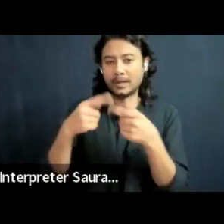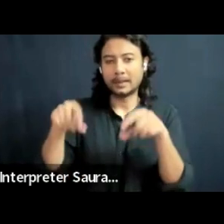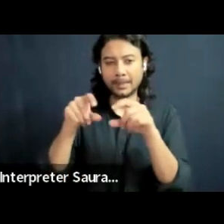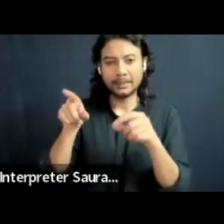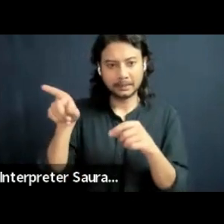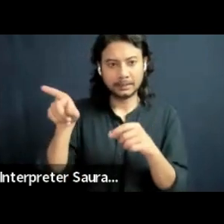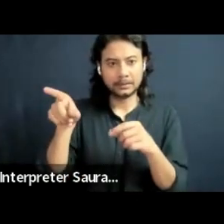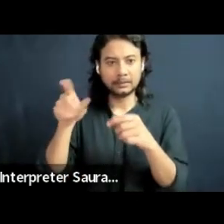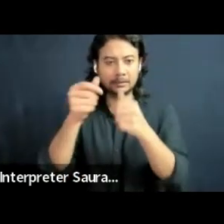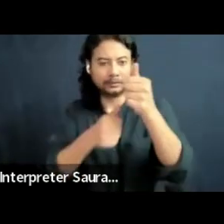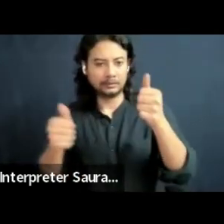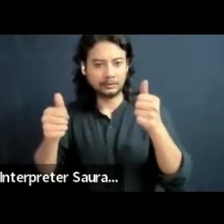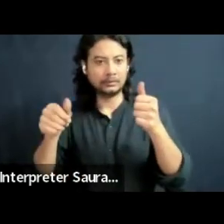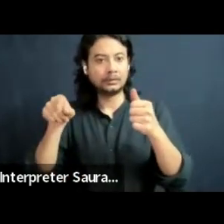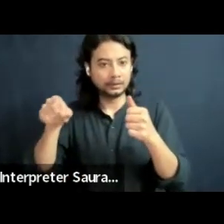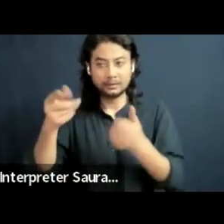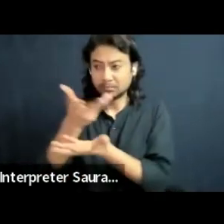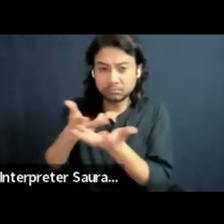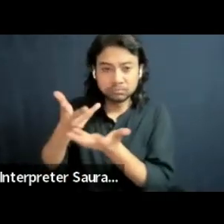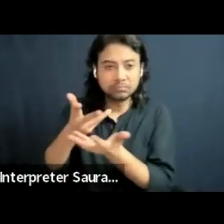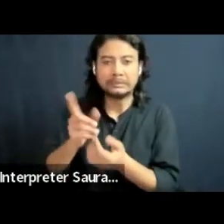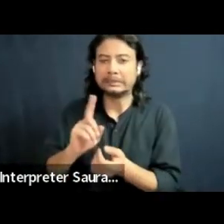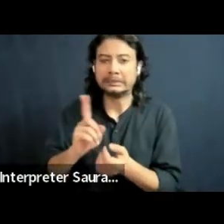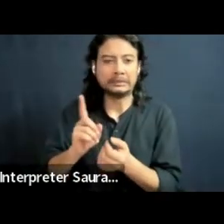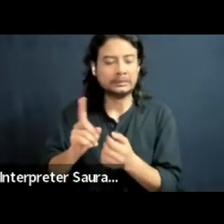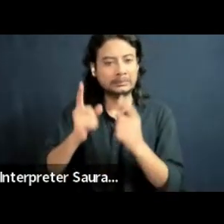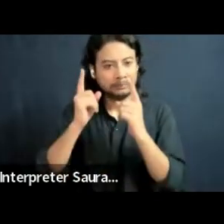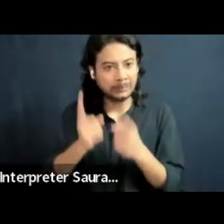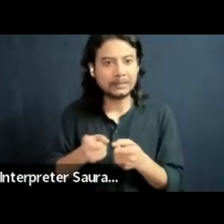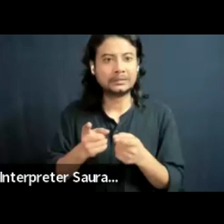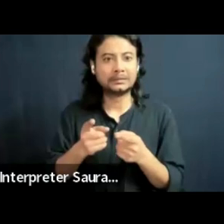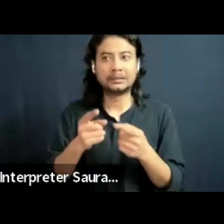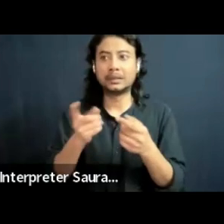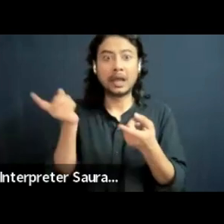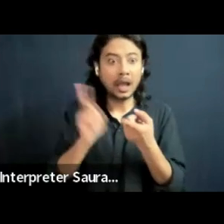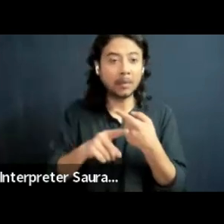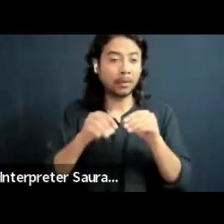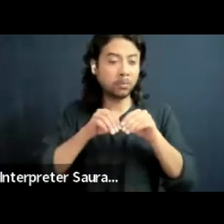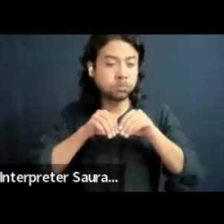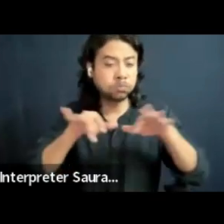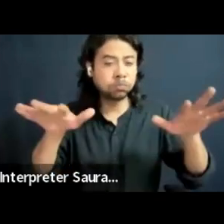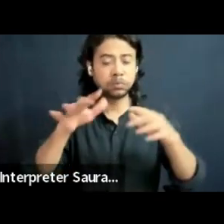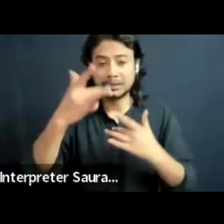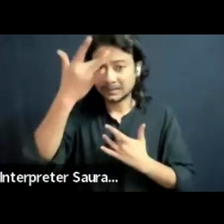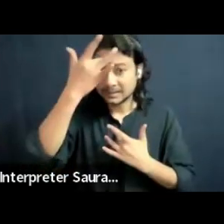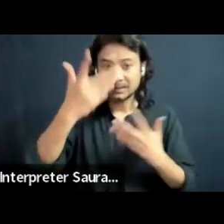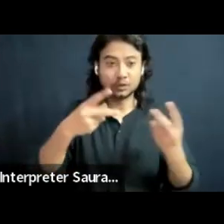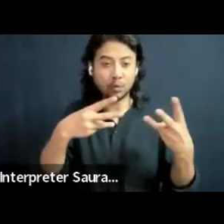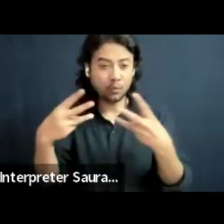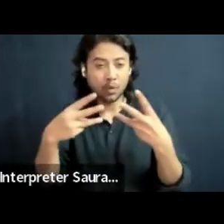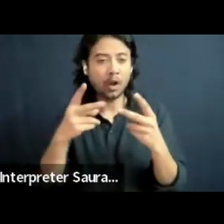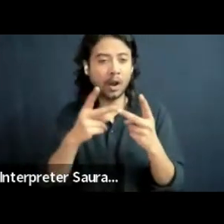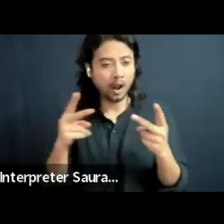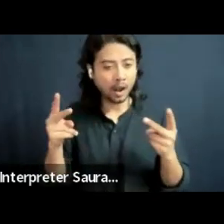emergencies. And these guidelines, which I do hope you will read, recognize institutionalization as a form